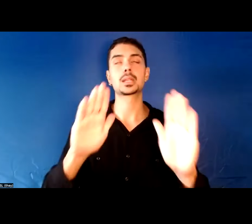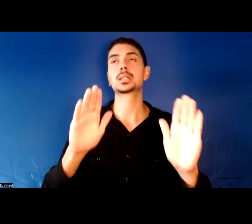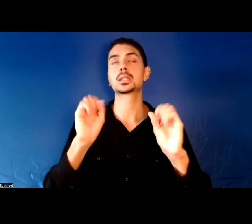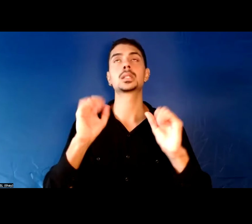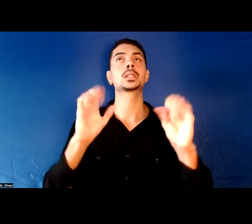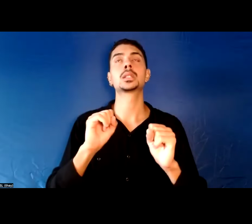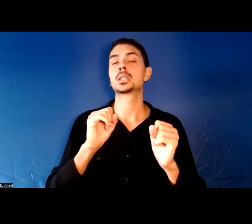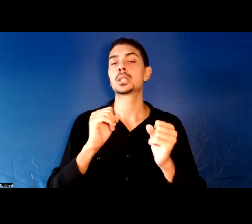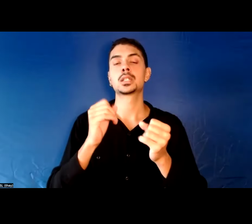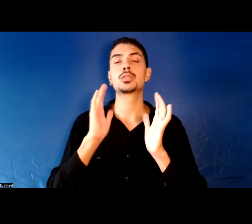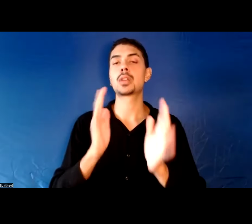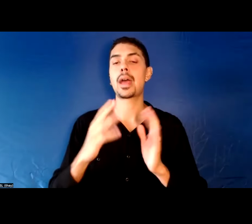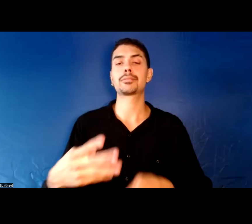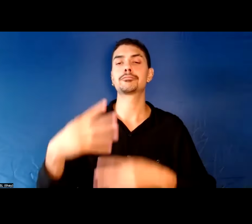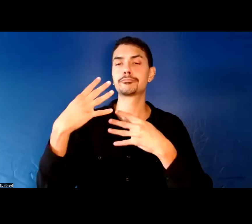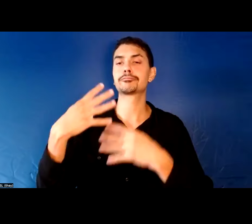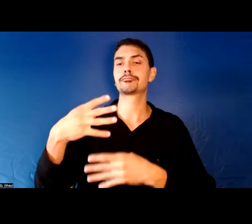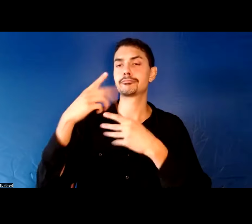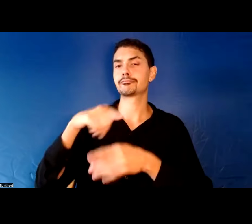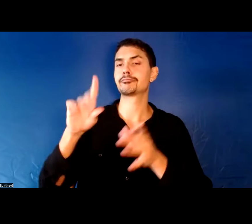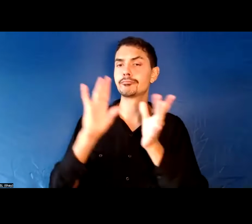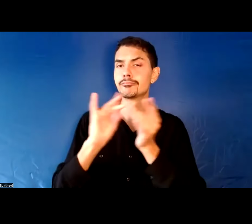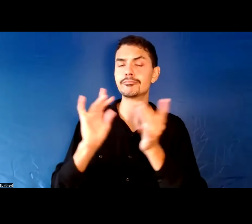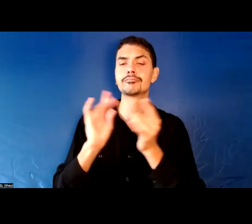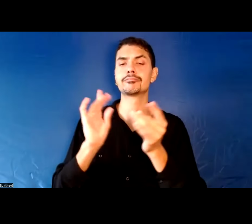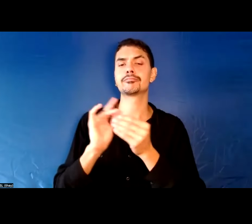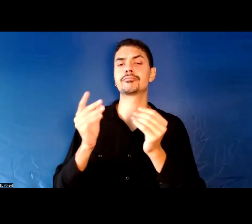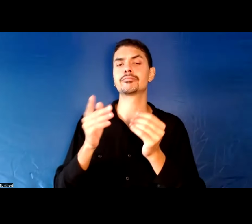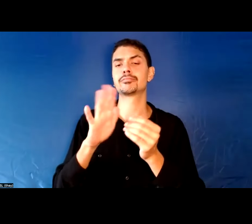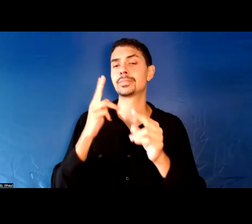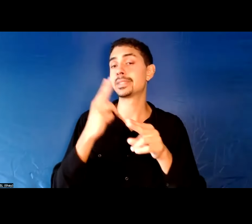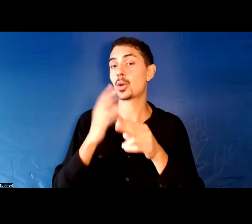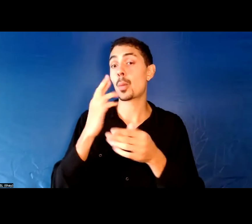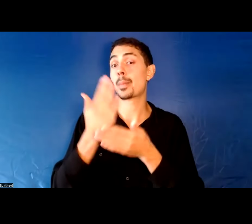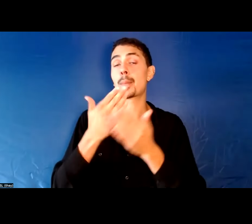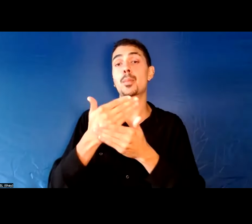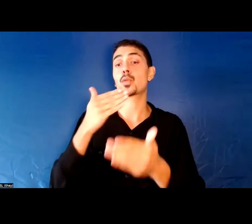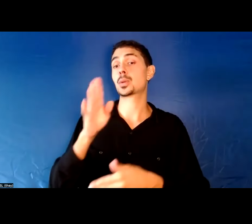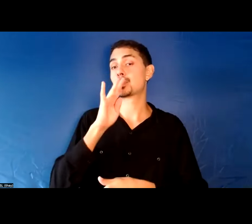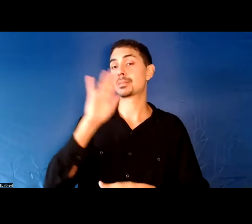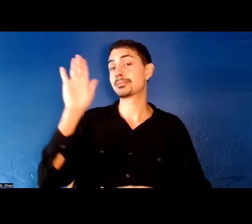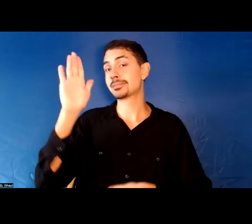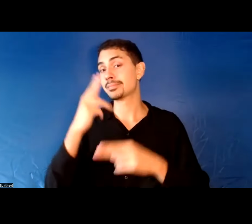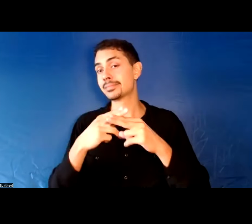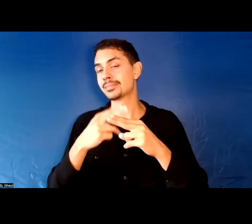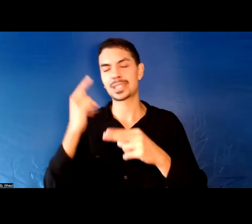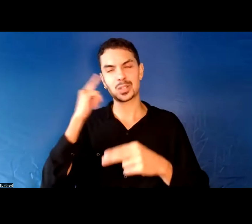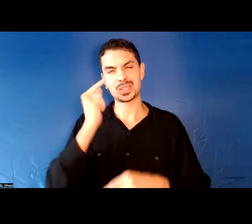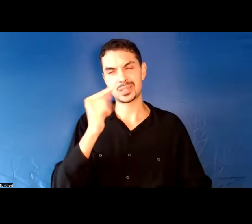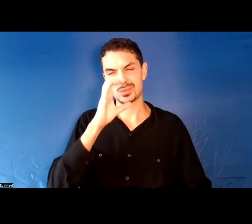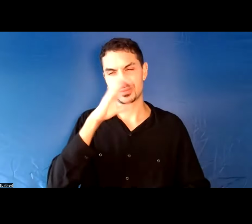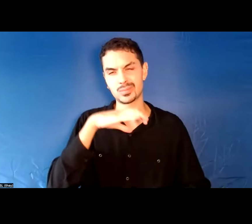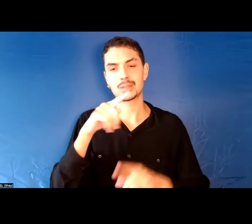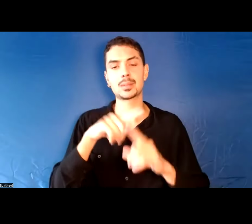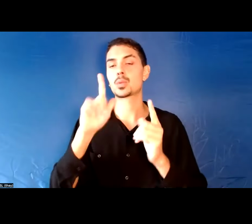who commented and for saying your name before you speak. I know that's a little weird, but it